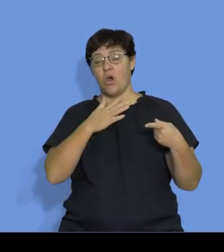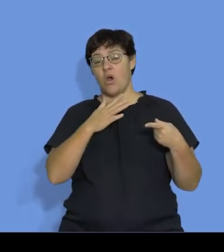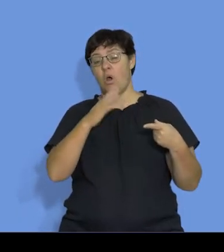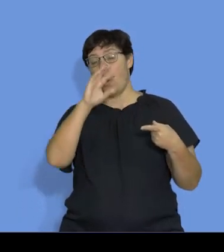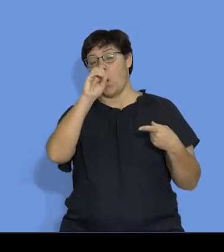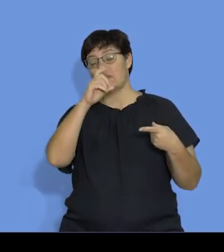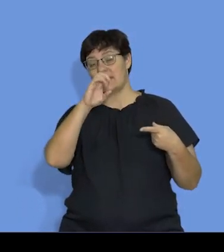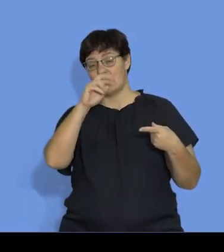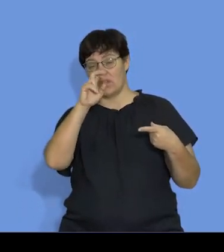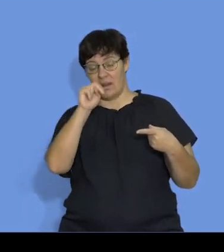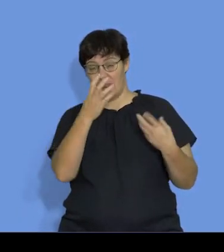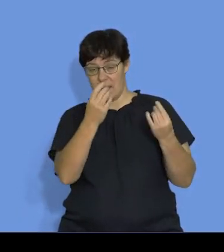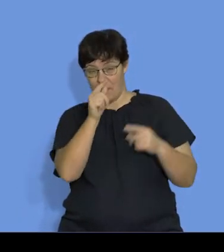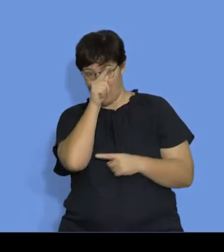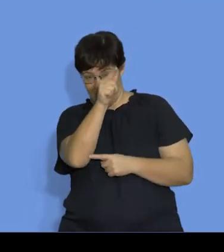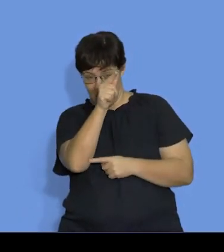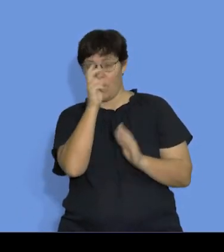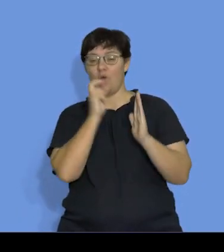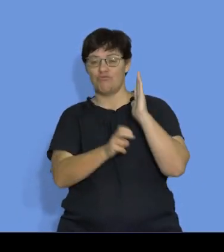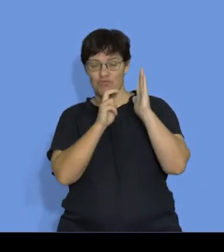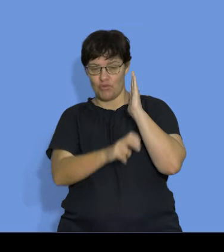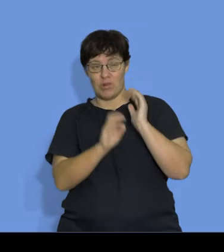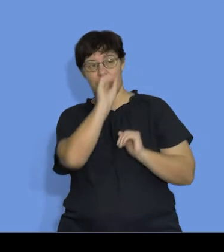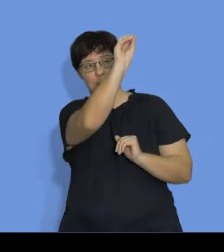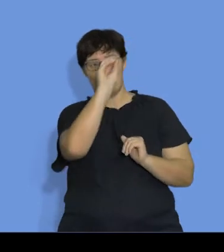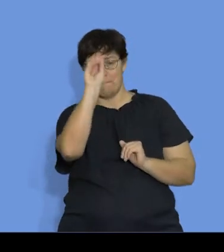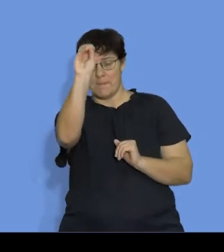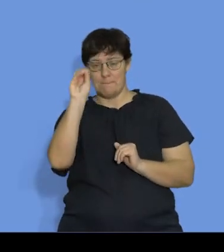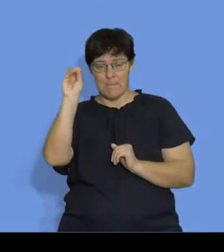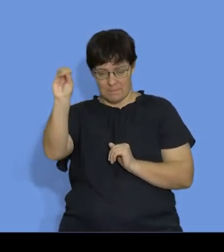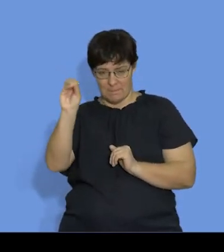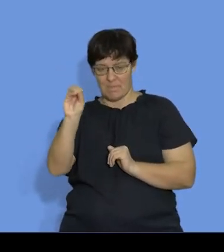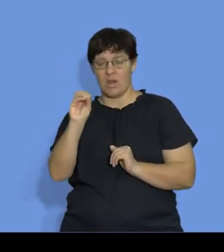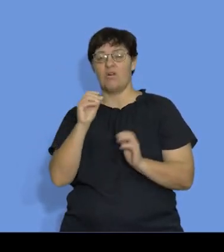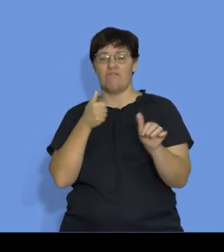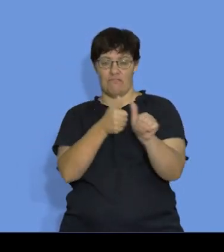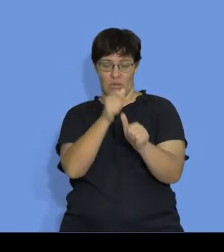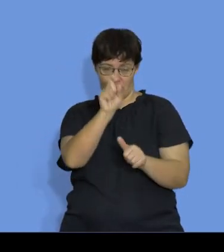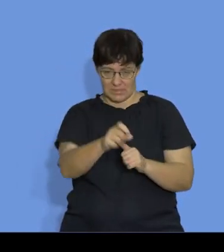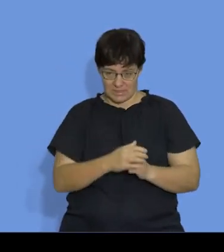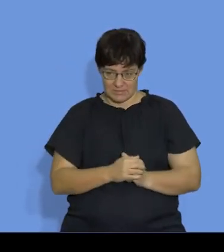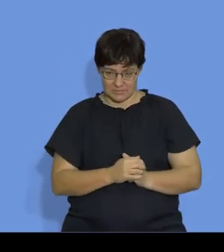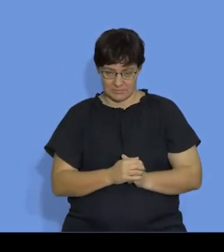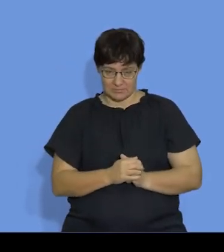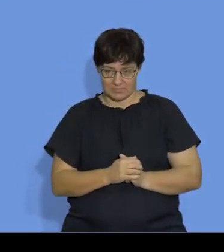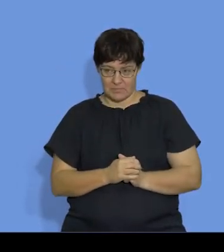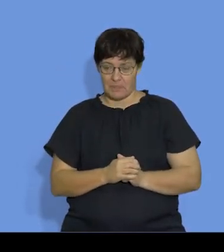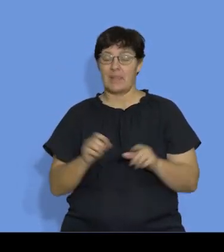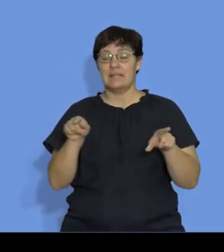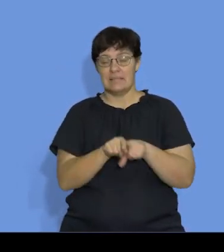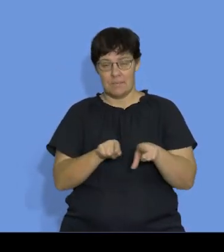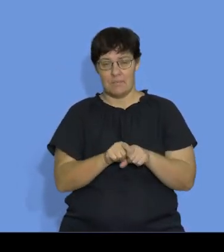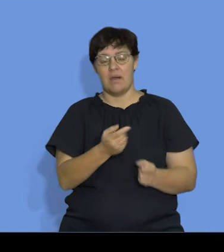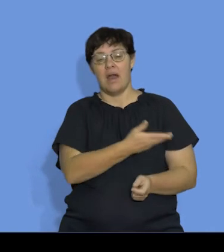by applying the rules of assigning oxidation numbers to substances, in a reaction. And also,